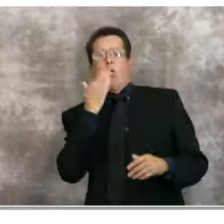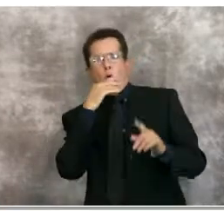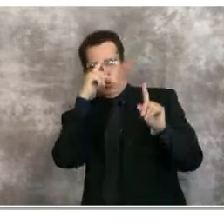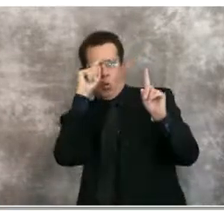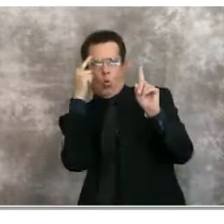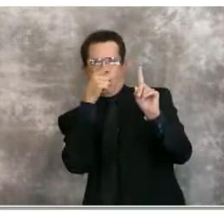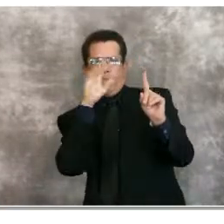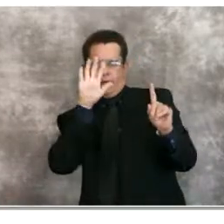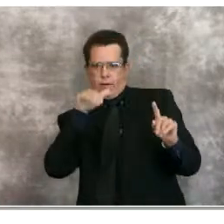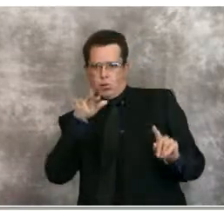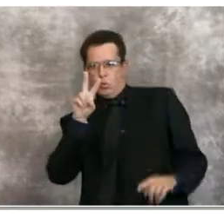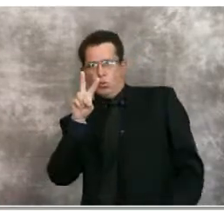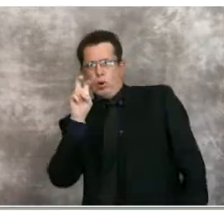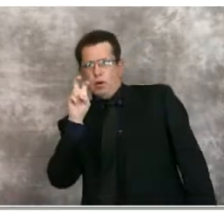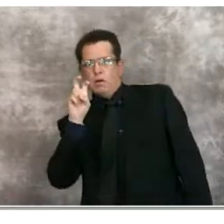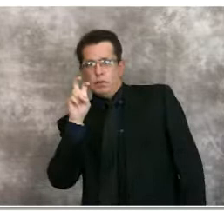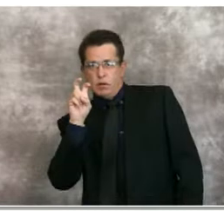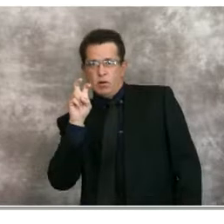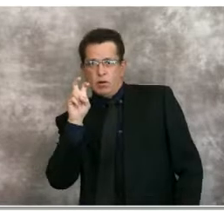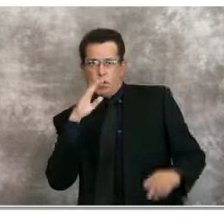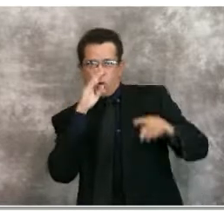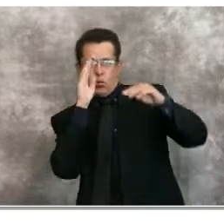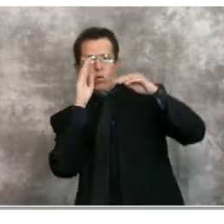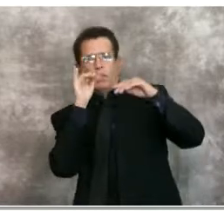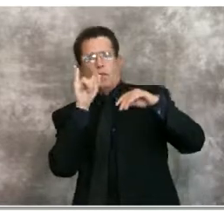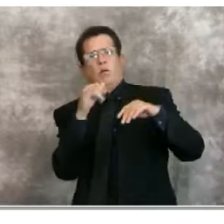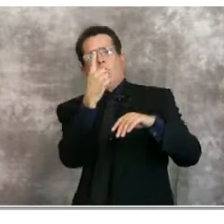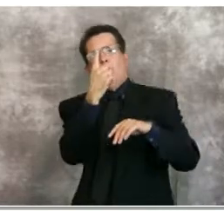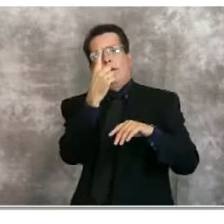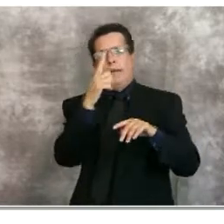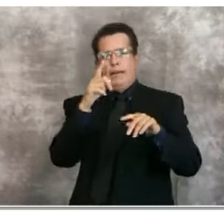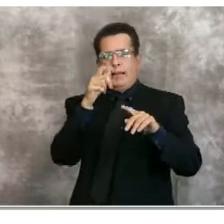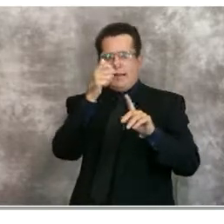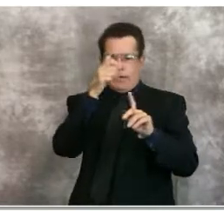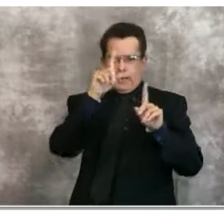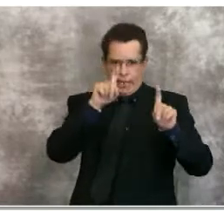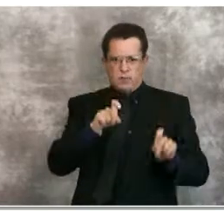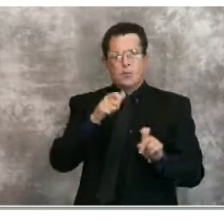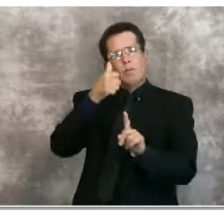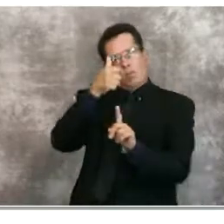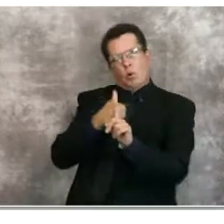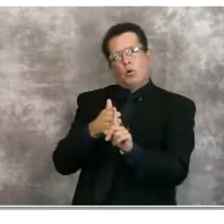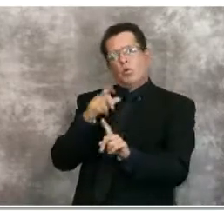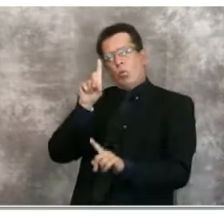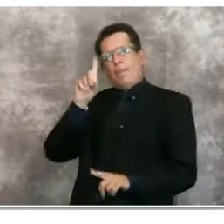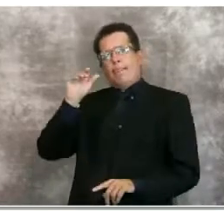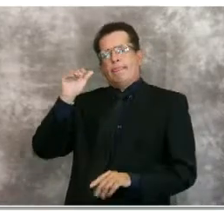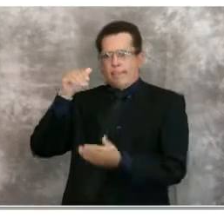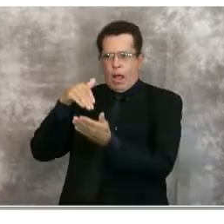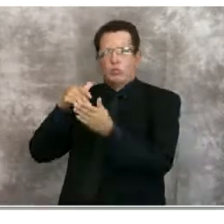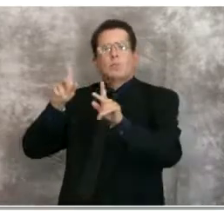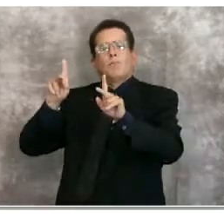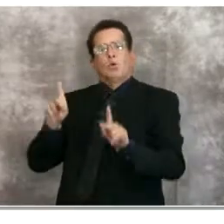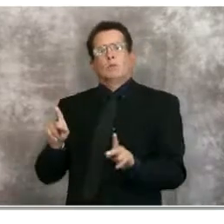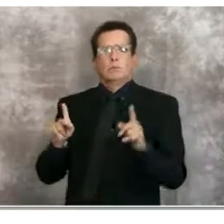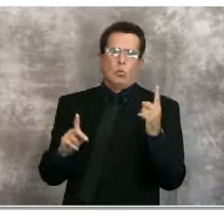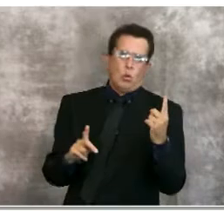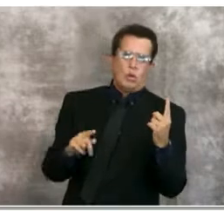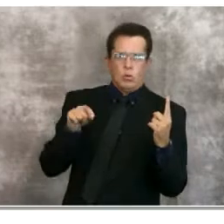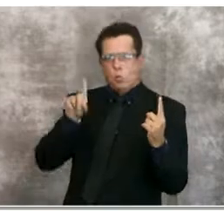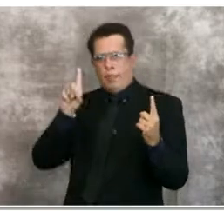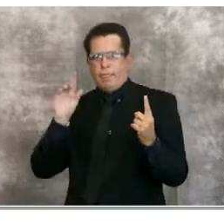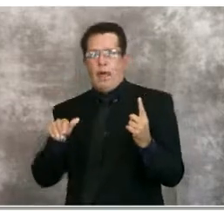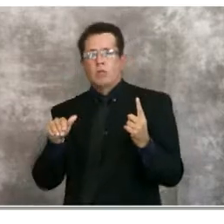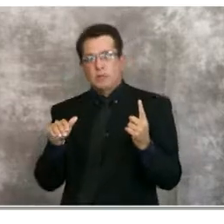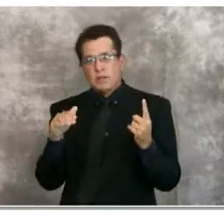tests, which is equivalent to one test per 1,000 population. And we have gone even over